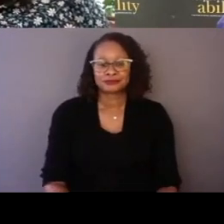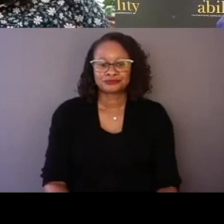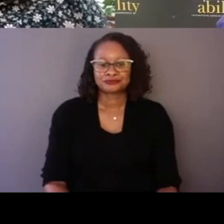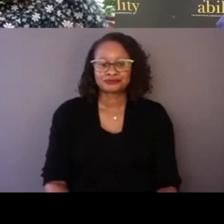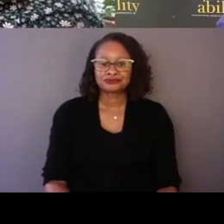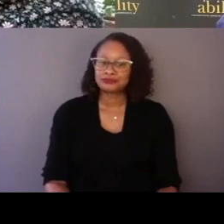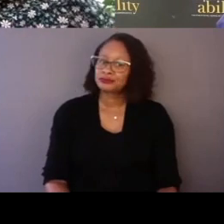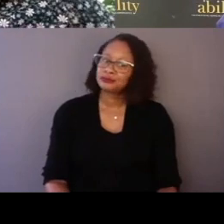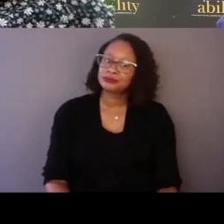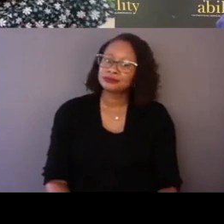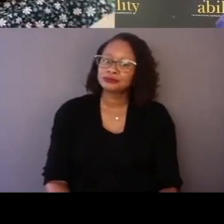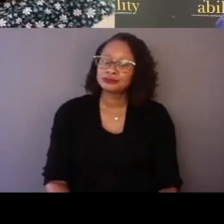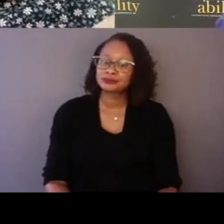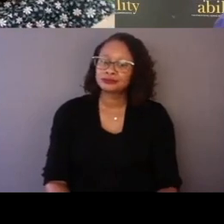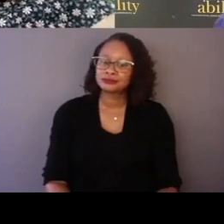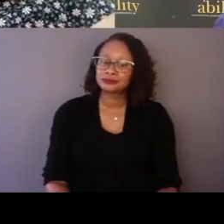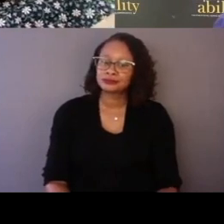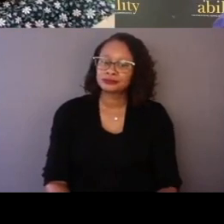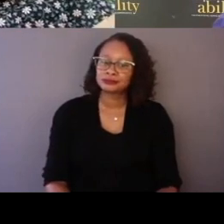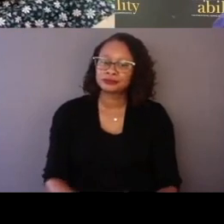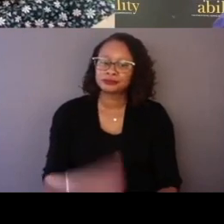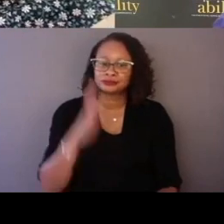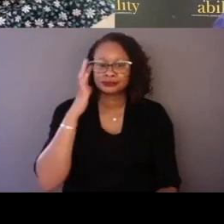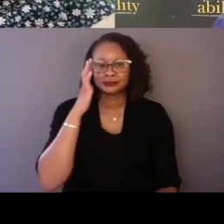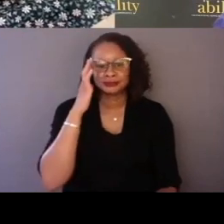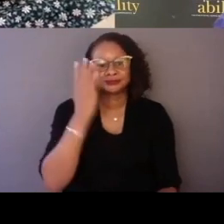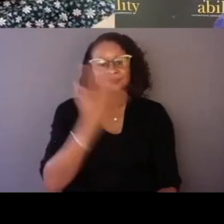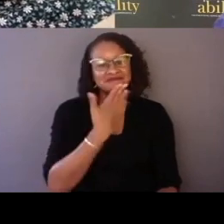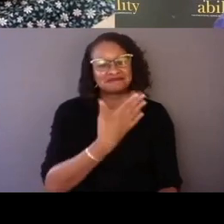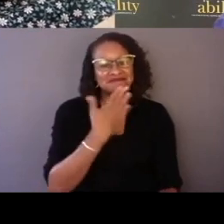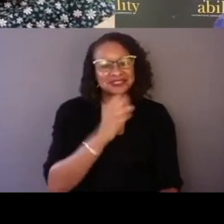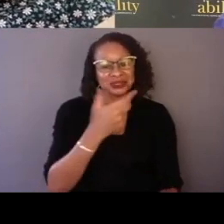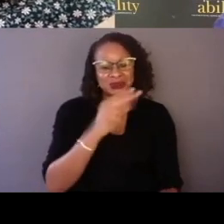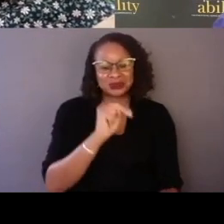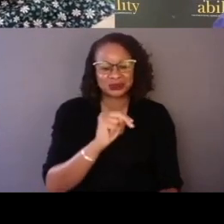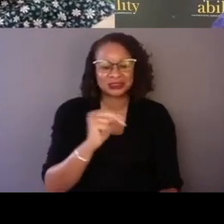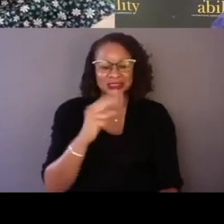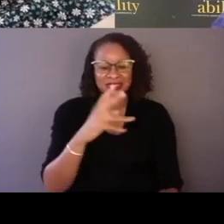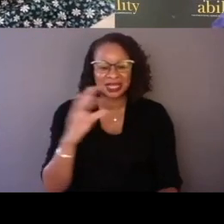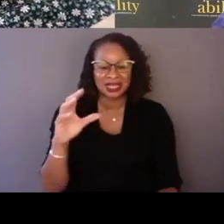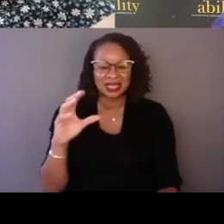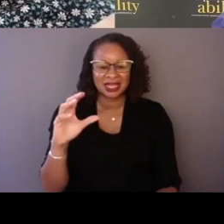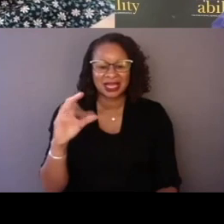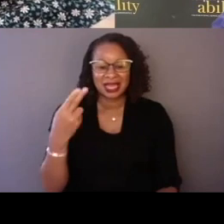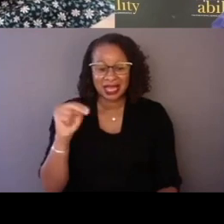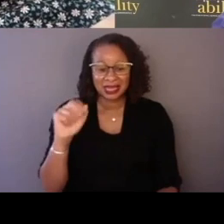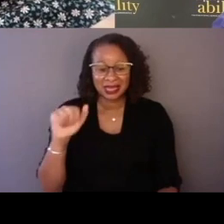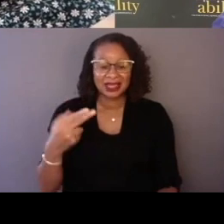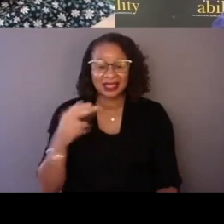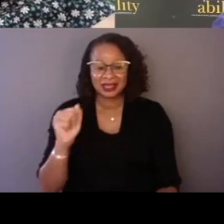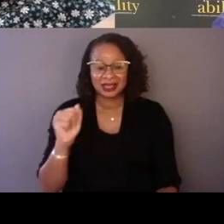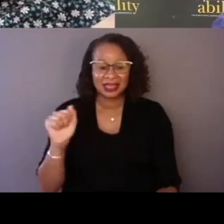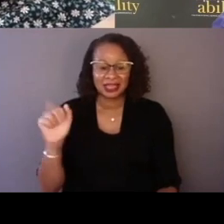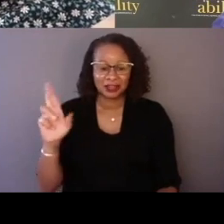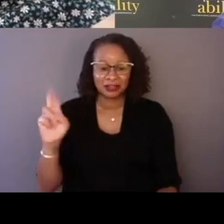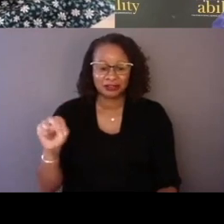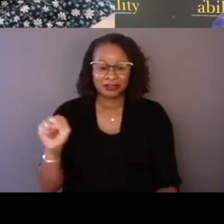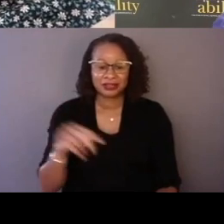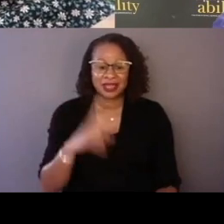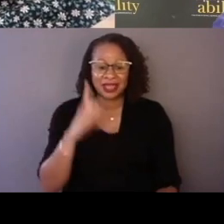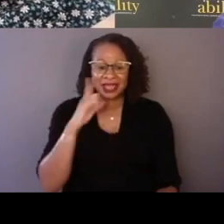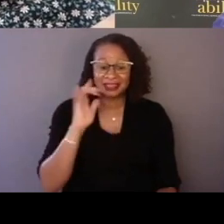Thank you, Susan, and thank you, Hannah and Aaron as well. I think that